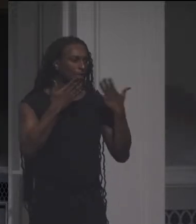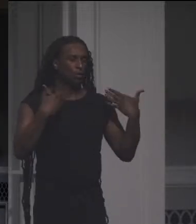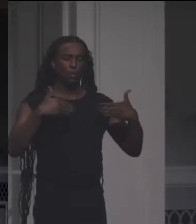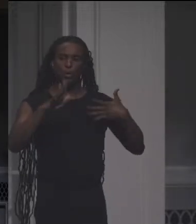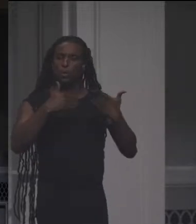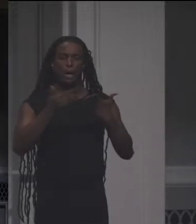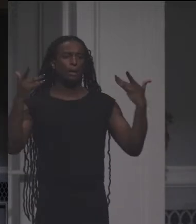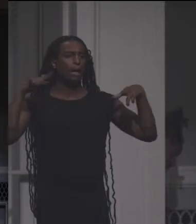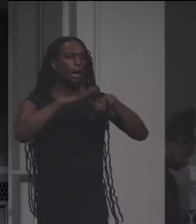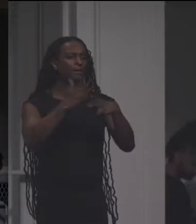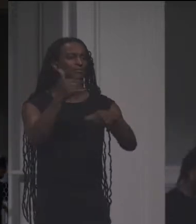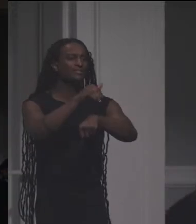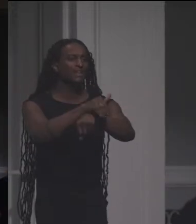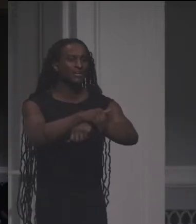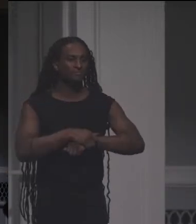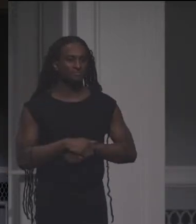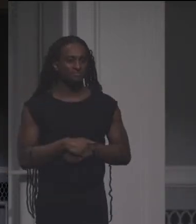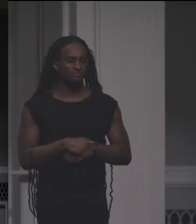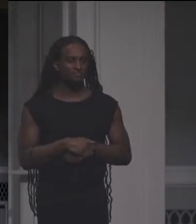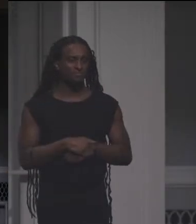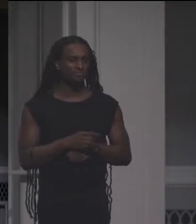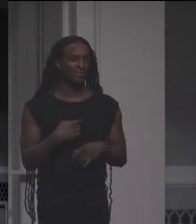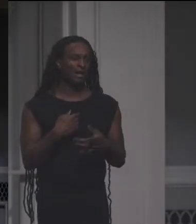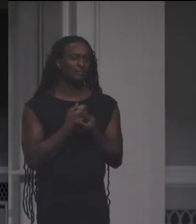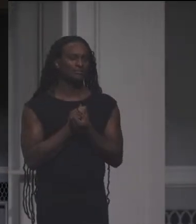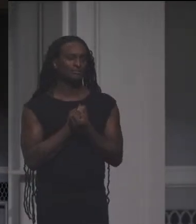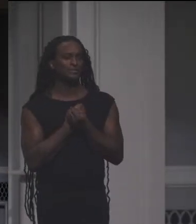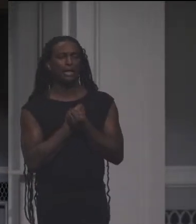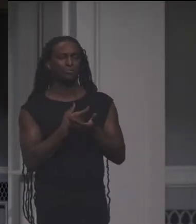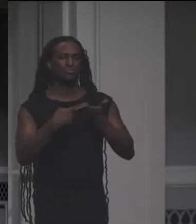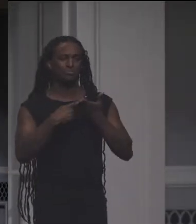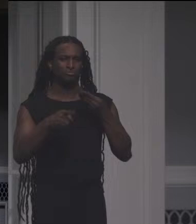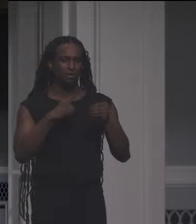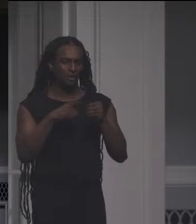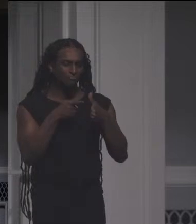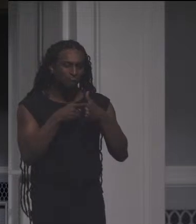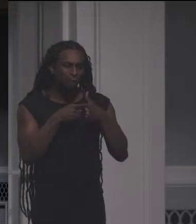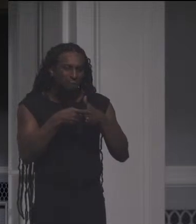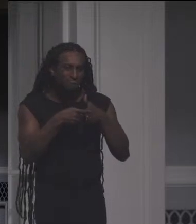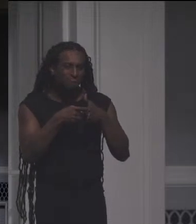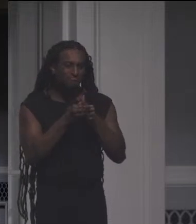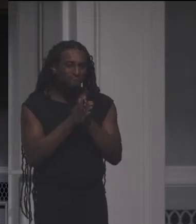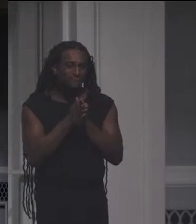here tonight. I love talking about this stuff.